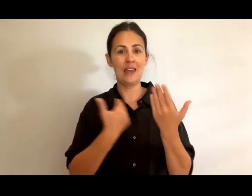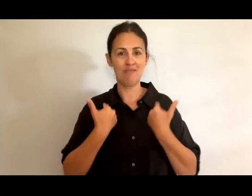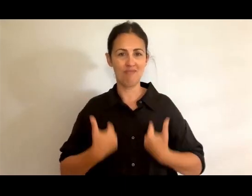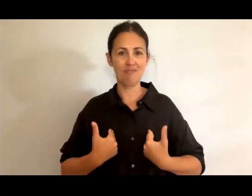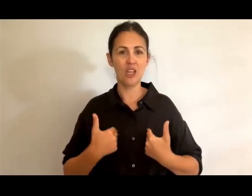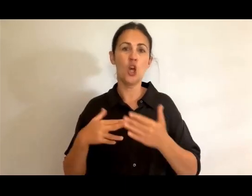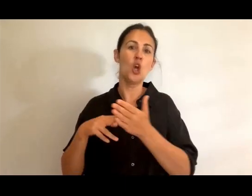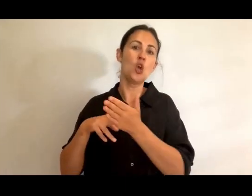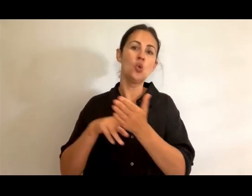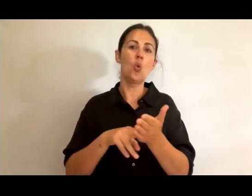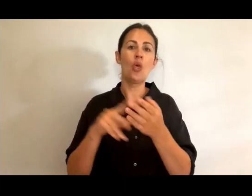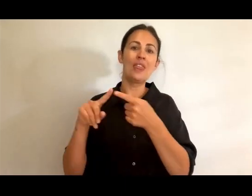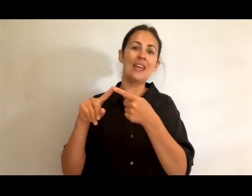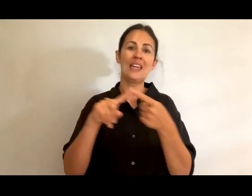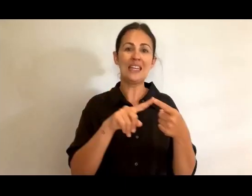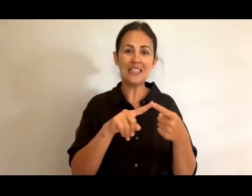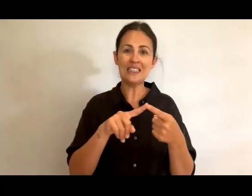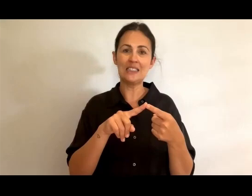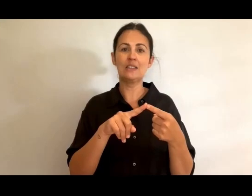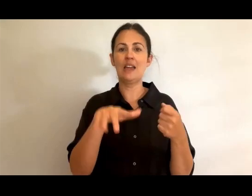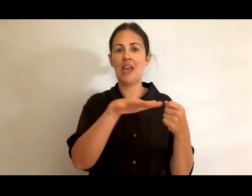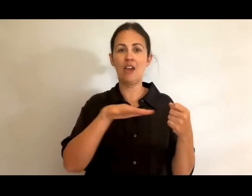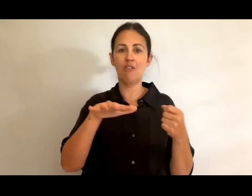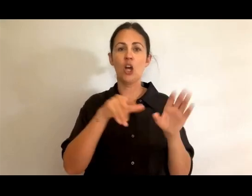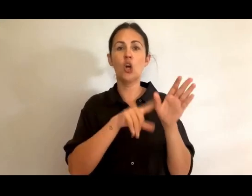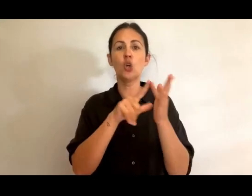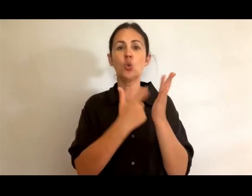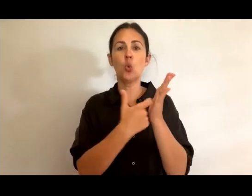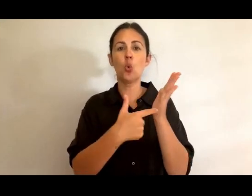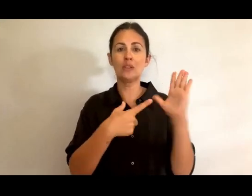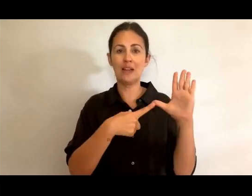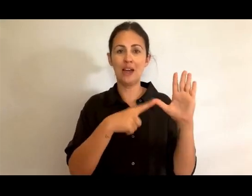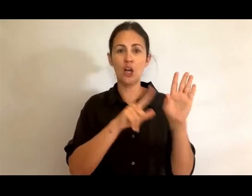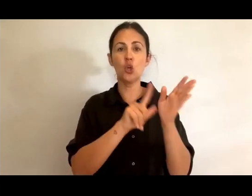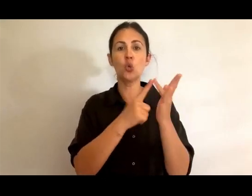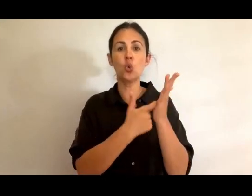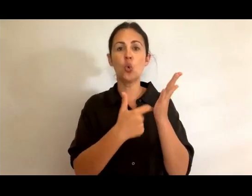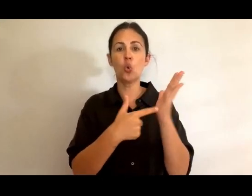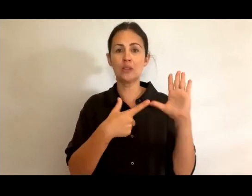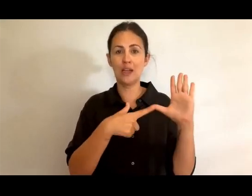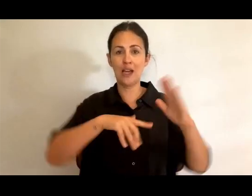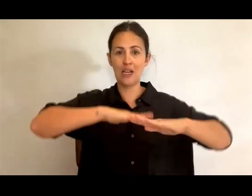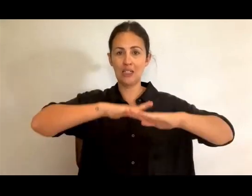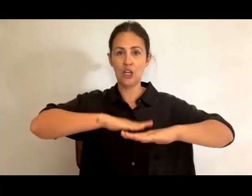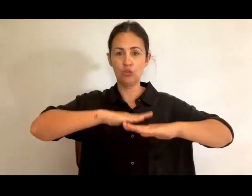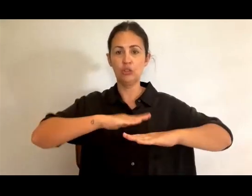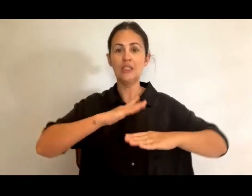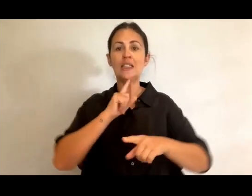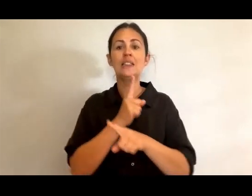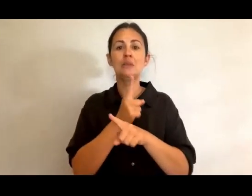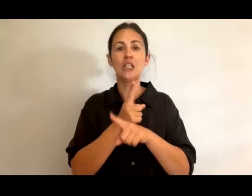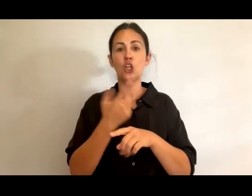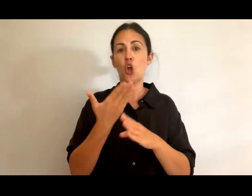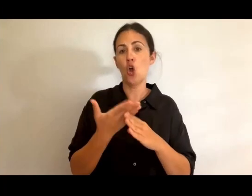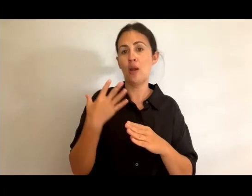country. Here speaking on behalf of Galen Catholic College and Dr. Trina Ham.